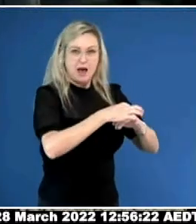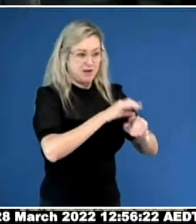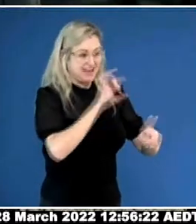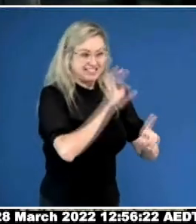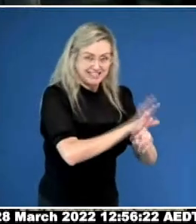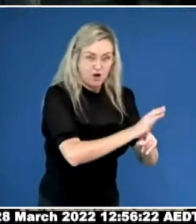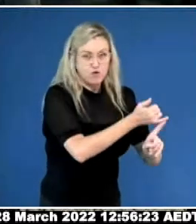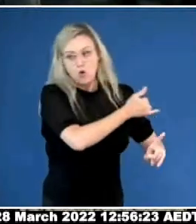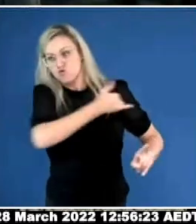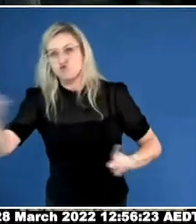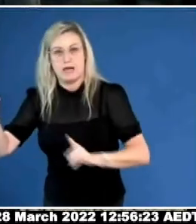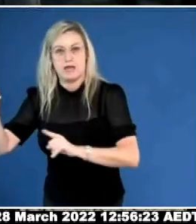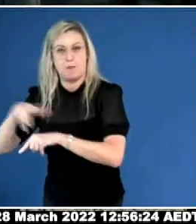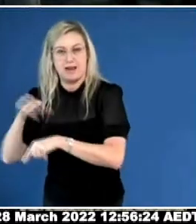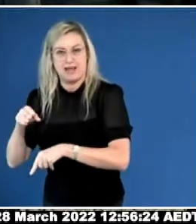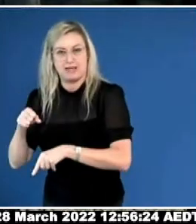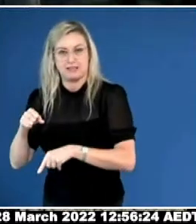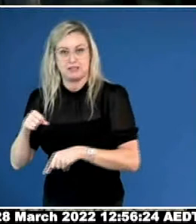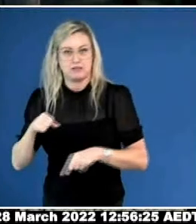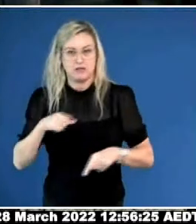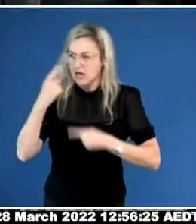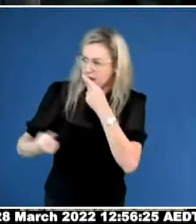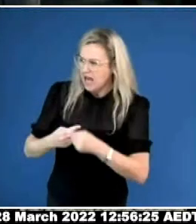you were hysterical and